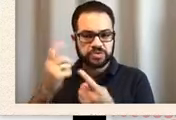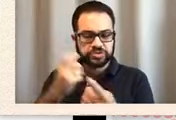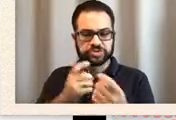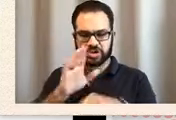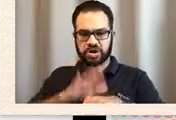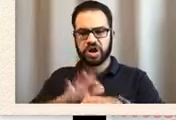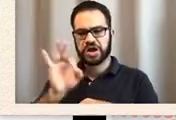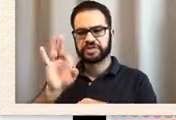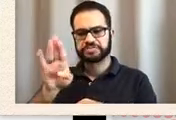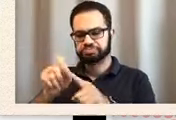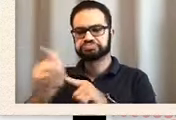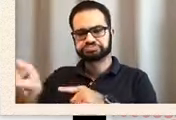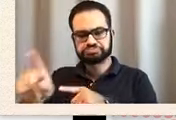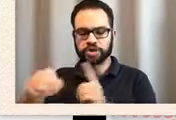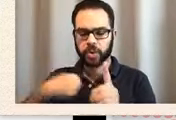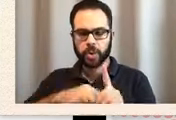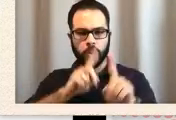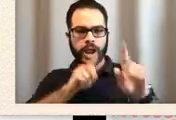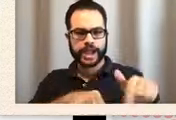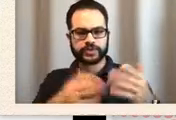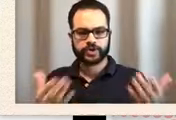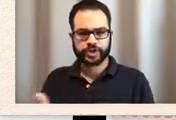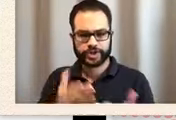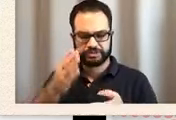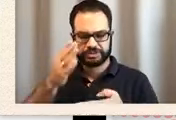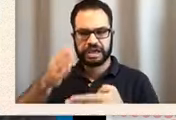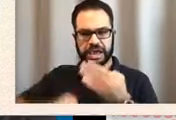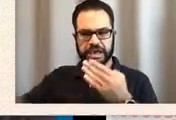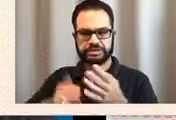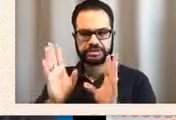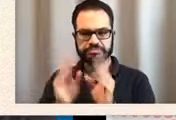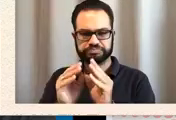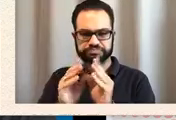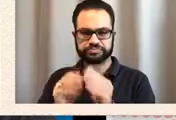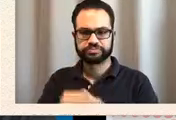page, and we'll answer those towards the end of the presentation.